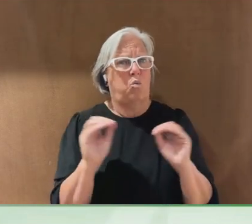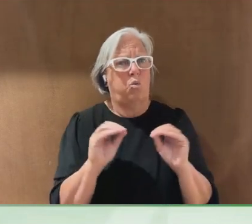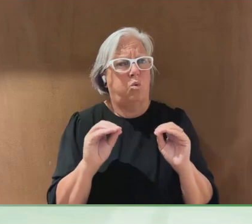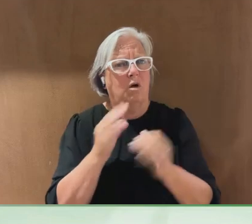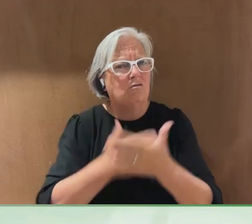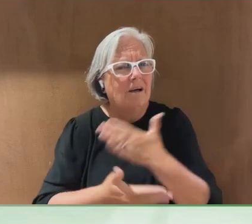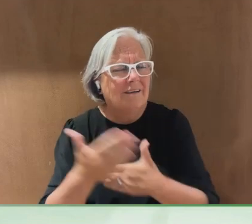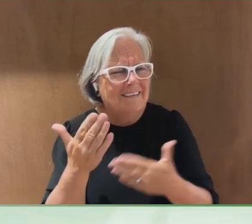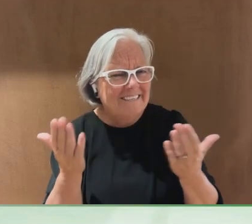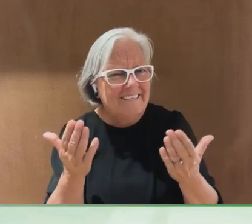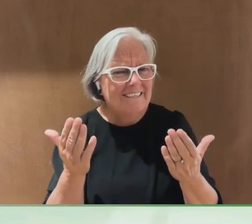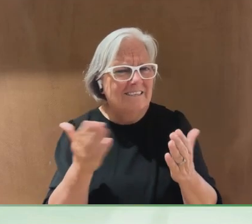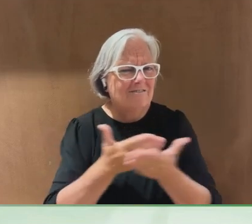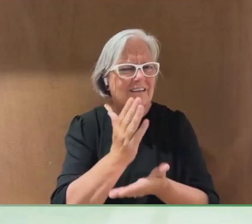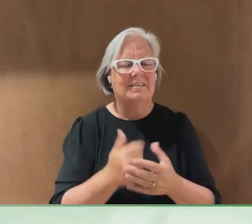Time for one more question, I think.